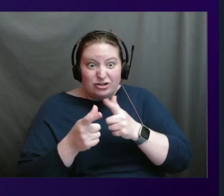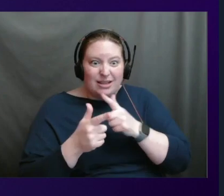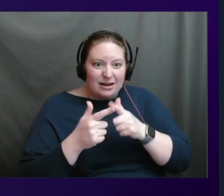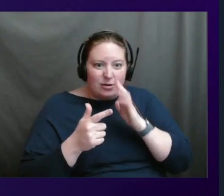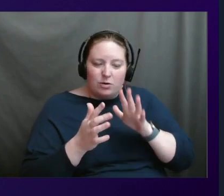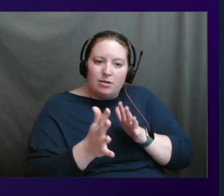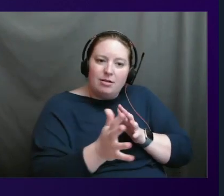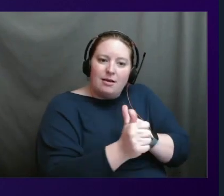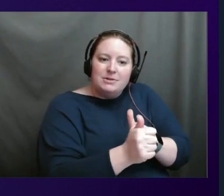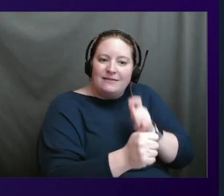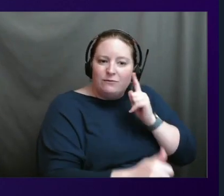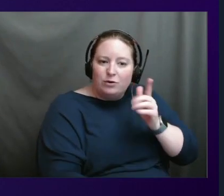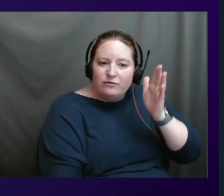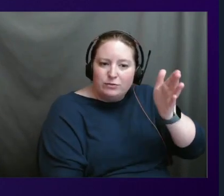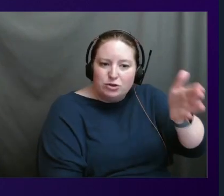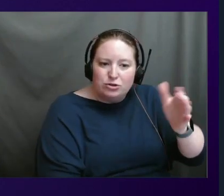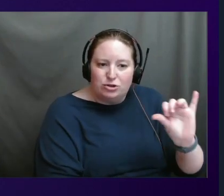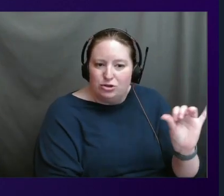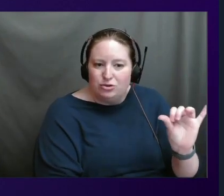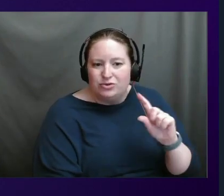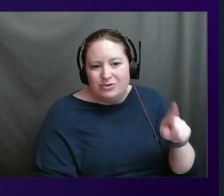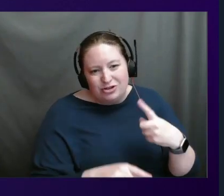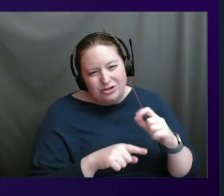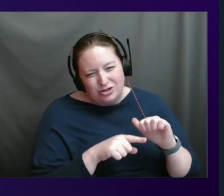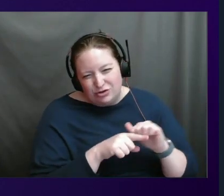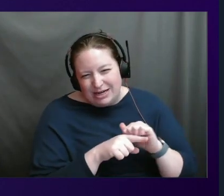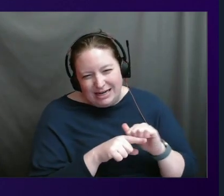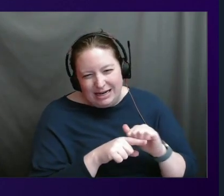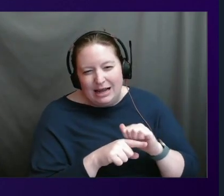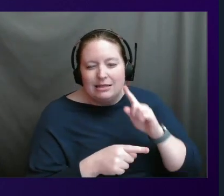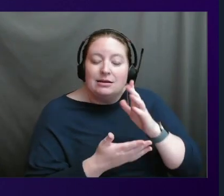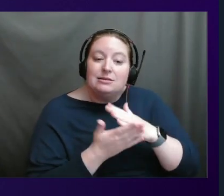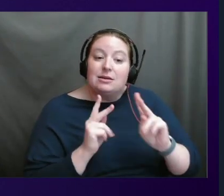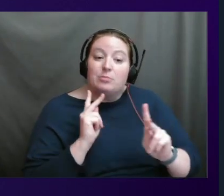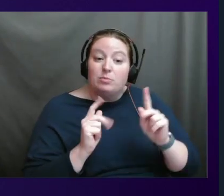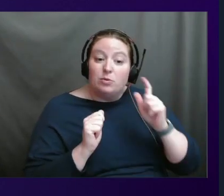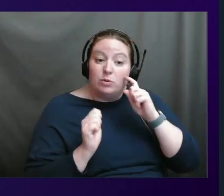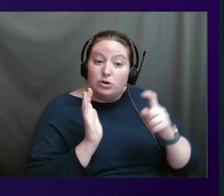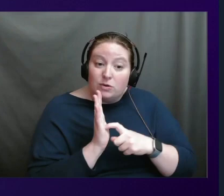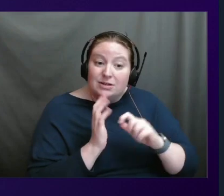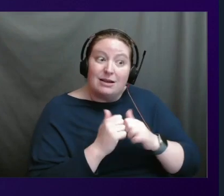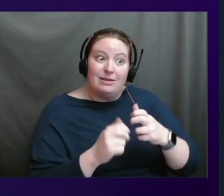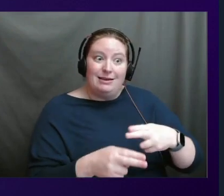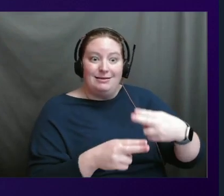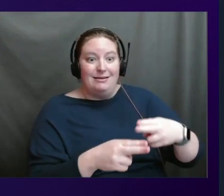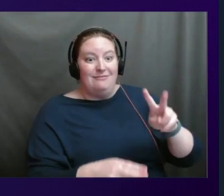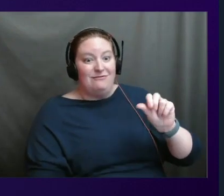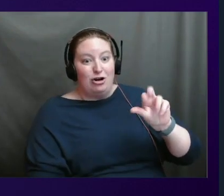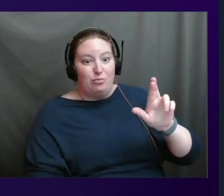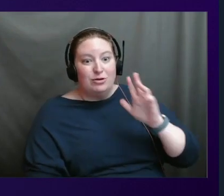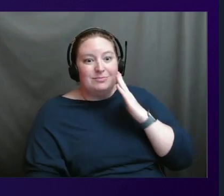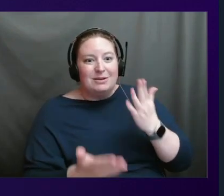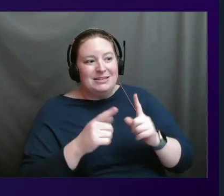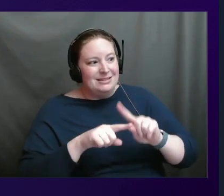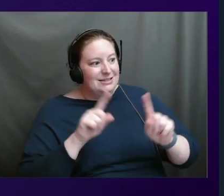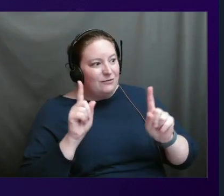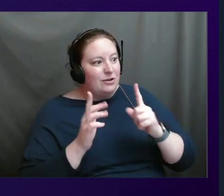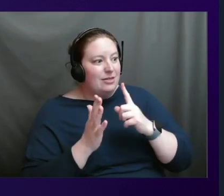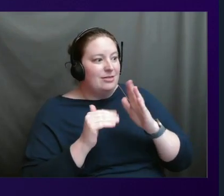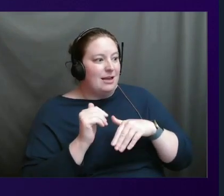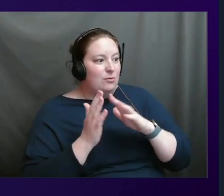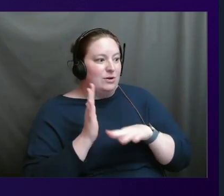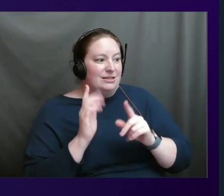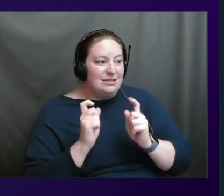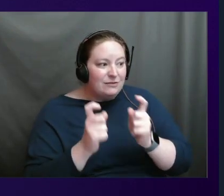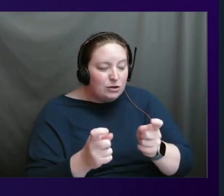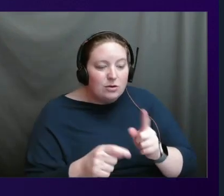updates as well. So it's really just training it, which I think some people will notice the way that they name variables. Maybe that's different to what it's giving you first of all, but then it'll really start